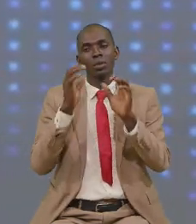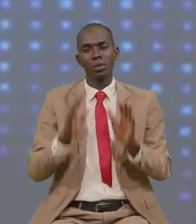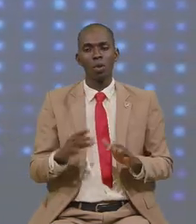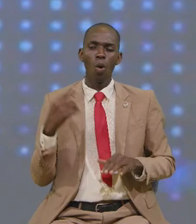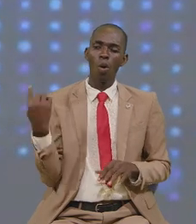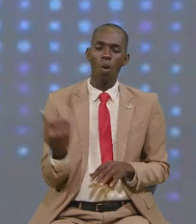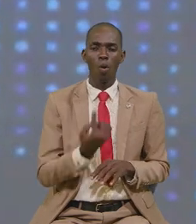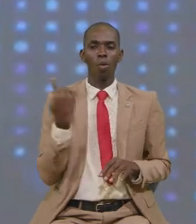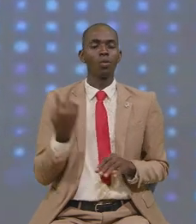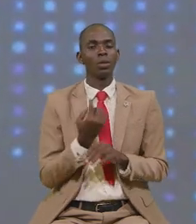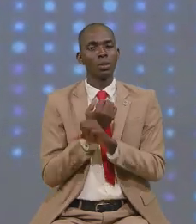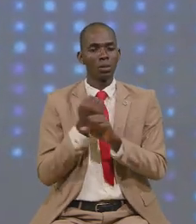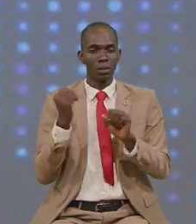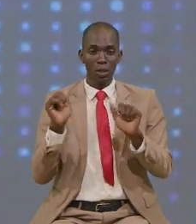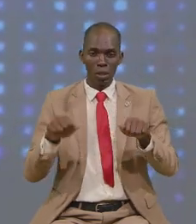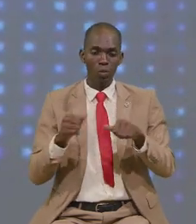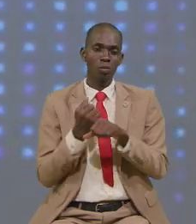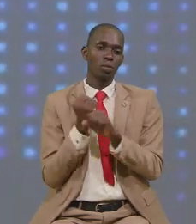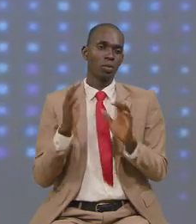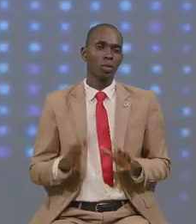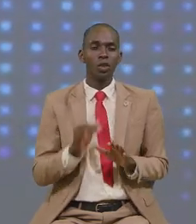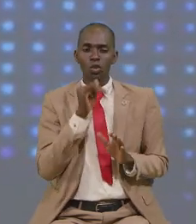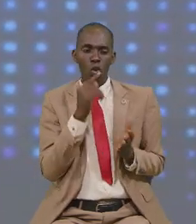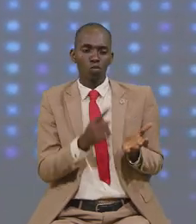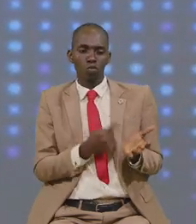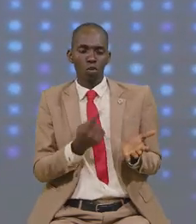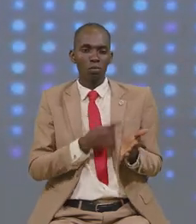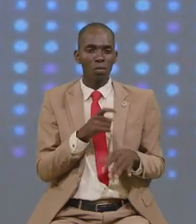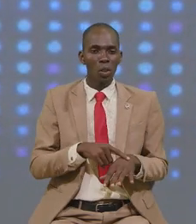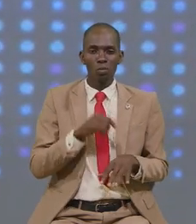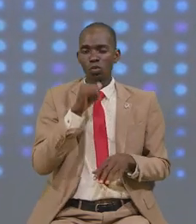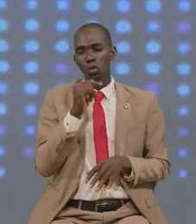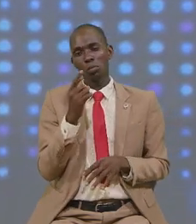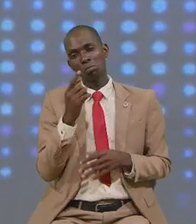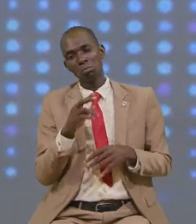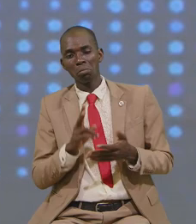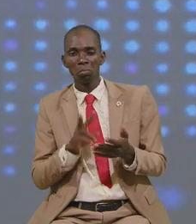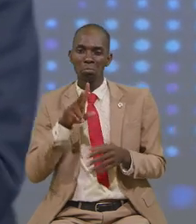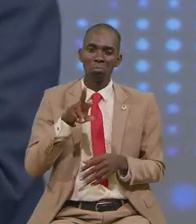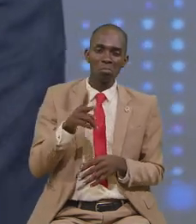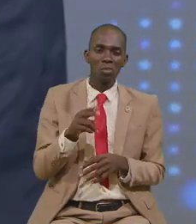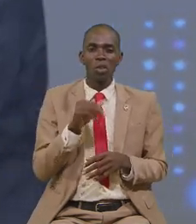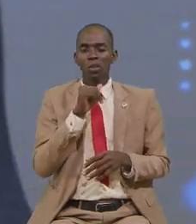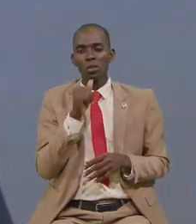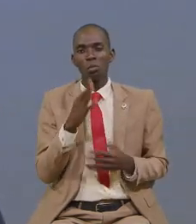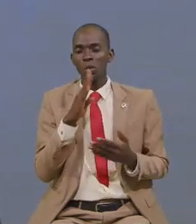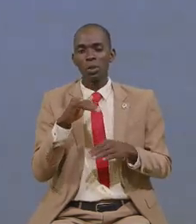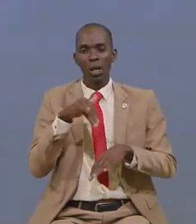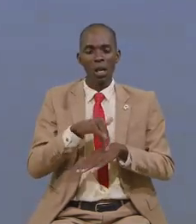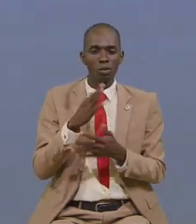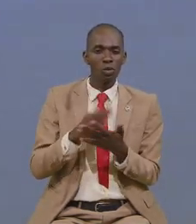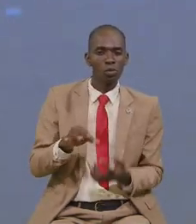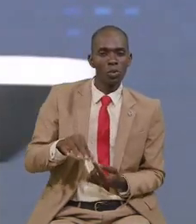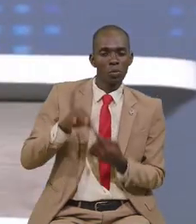sometimes able, always able, not occasionally able, always able, not in